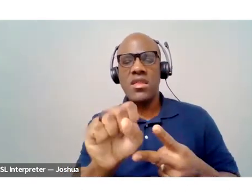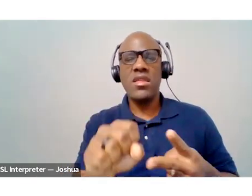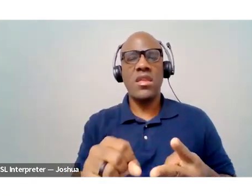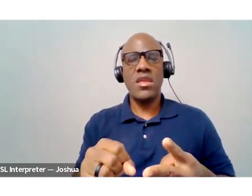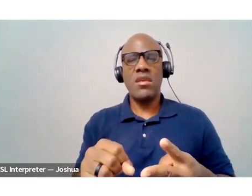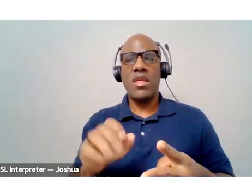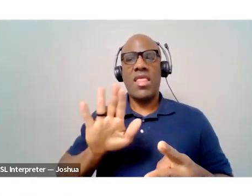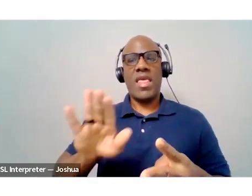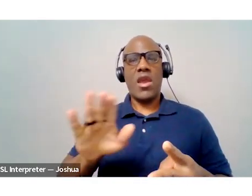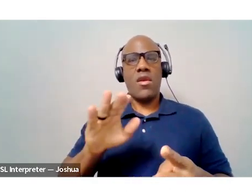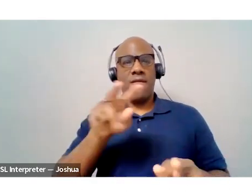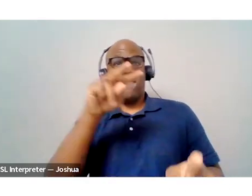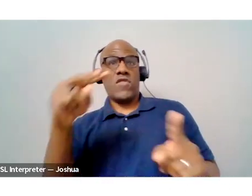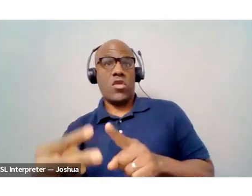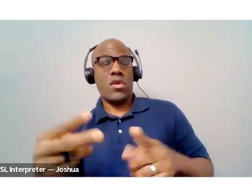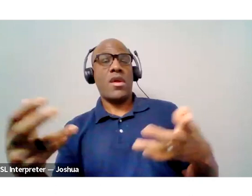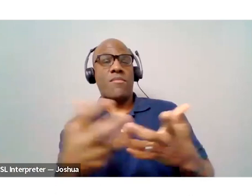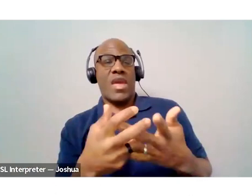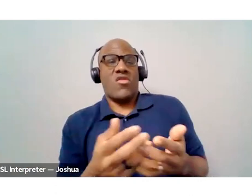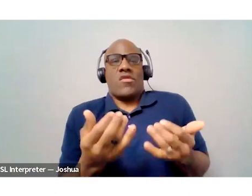lens of a